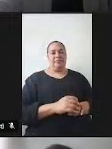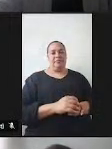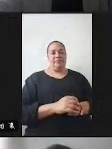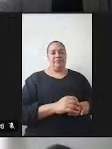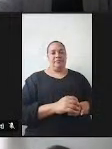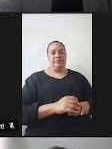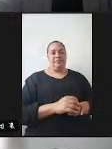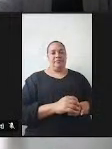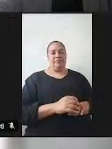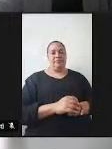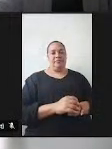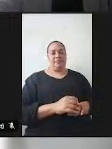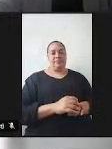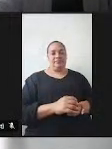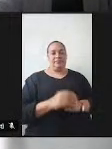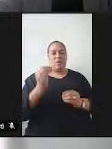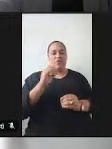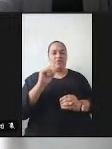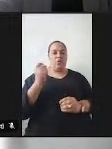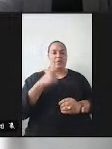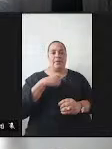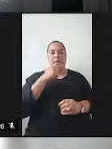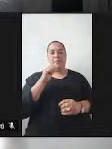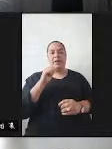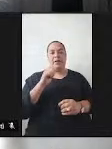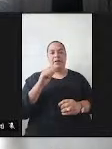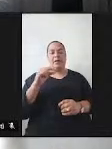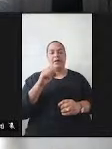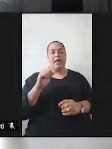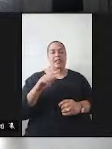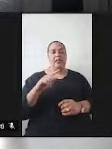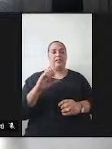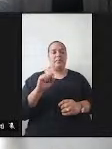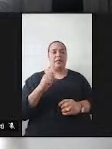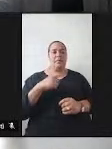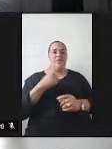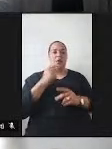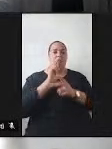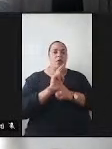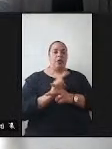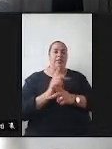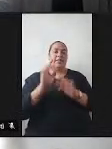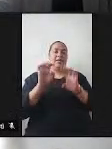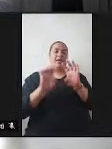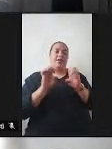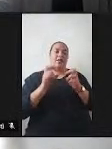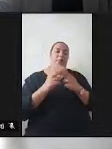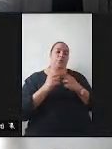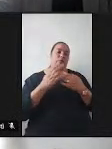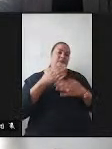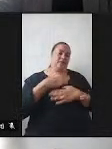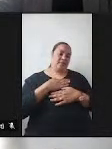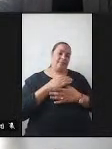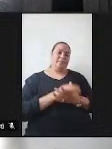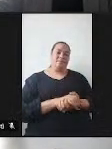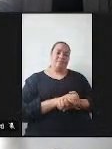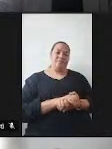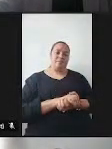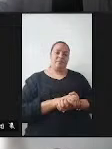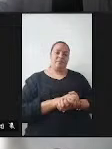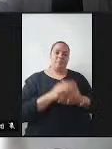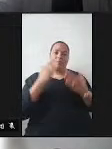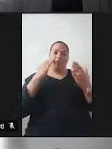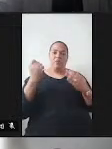Good afternoon, everybody. Gail Smith from the Monitoring and Evaluation Unit. Good afternoon.